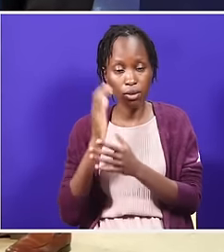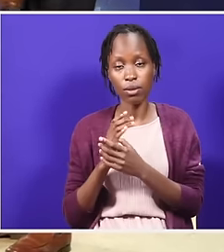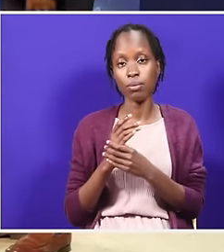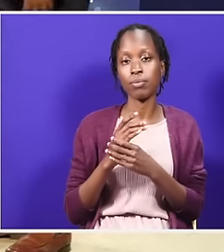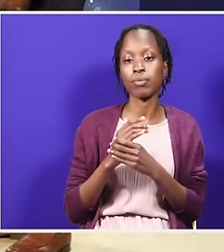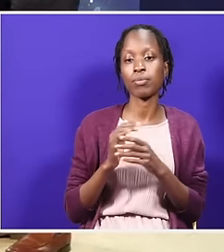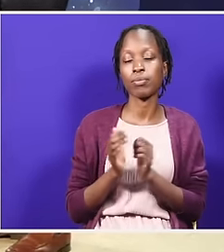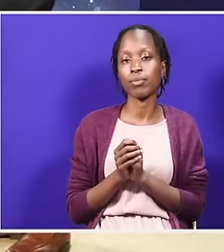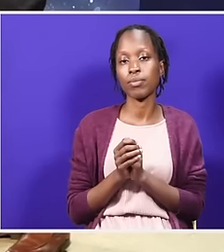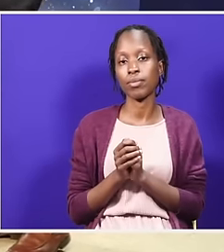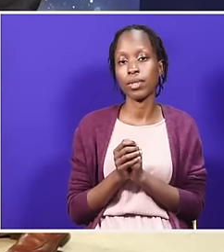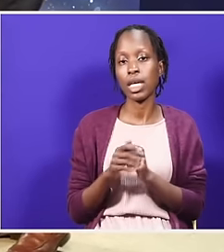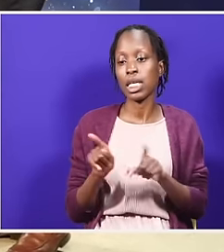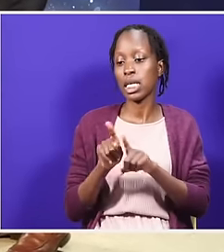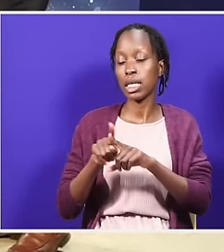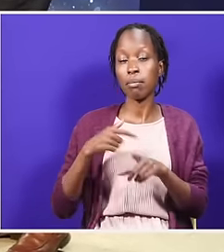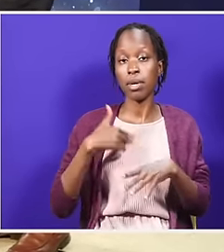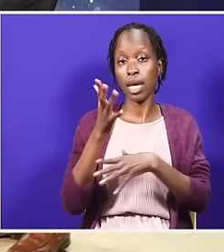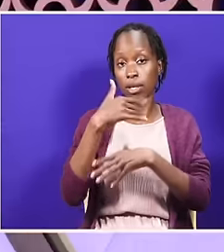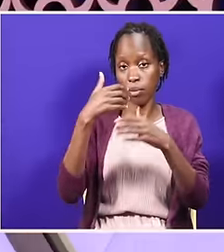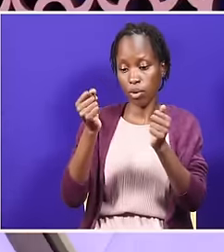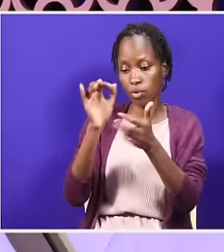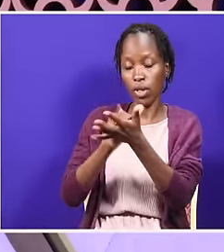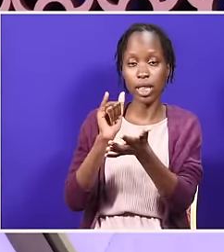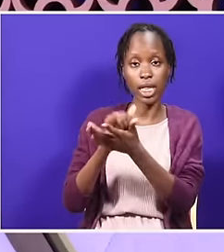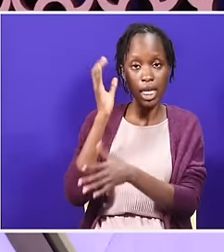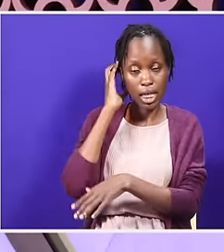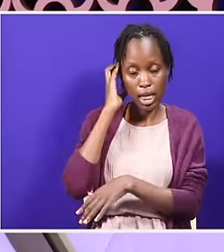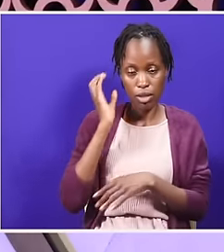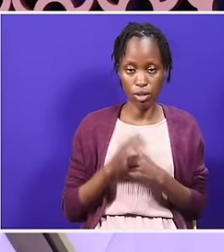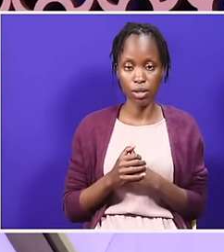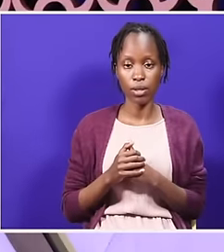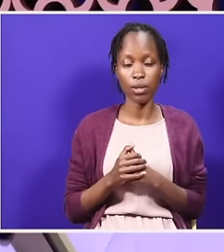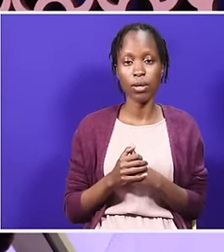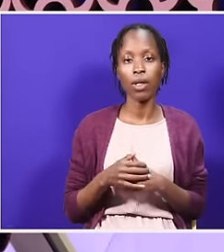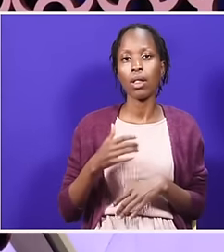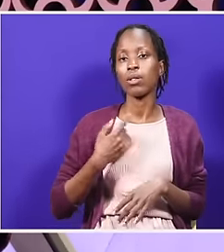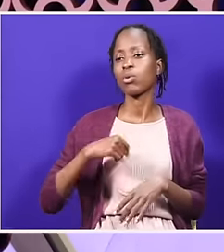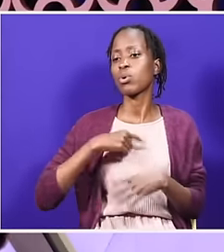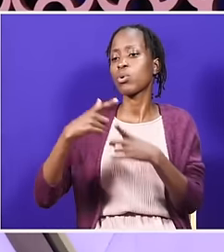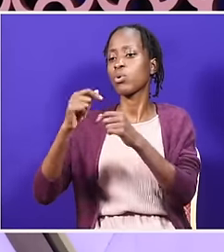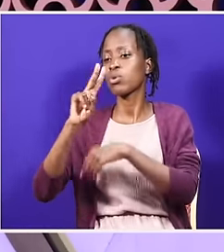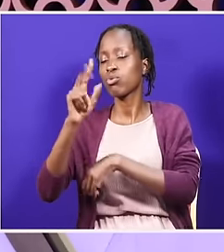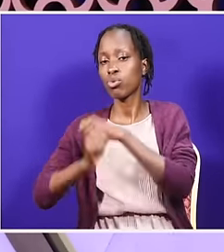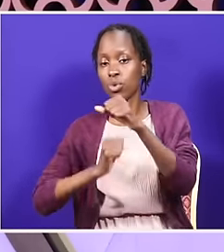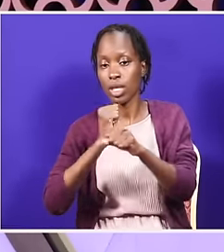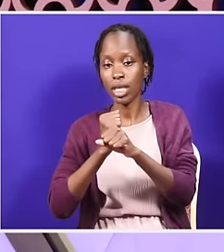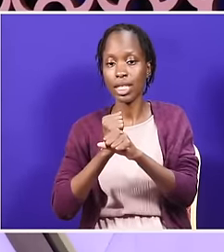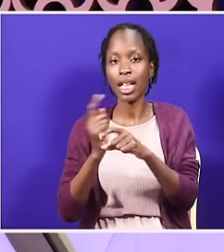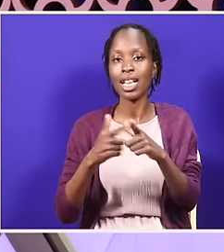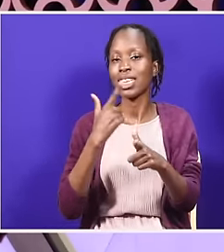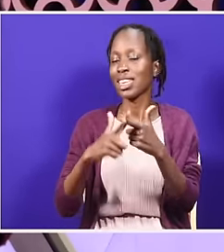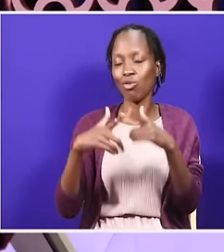president of the college. So congratulations. Yeah, I'm the president of Gateway College in Slovakia. We went for 2 years. Yes. We will be staying